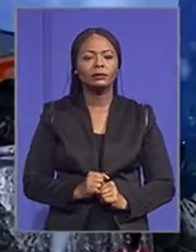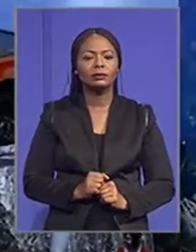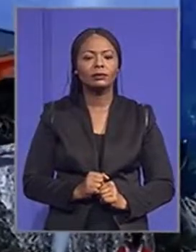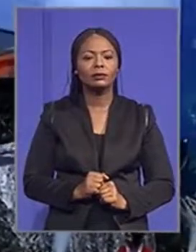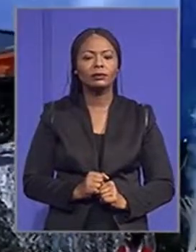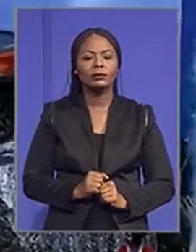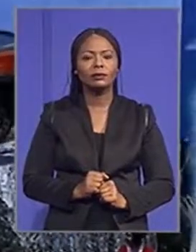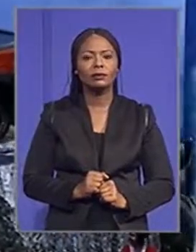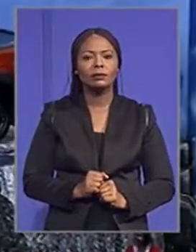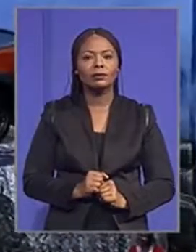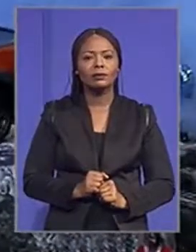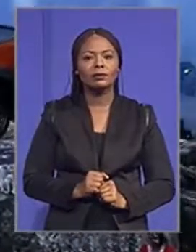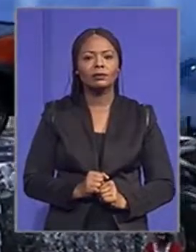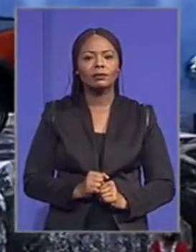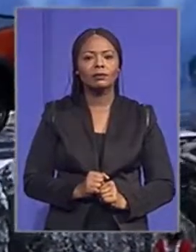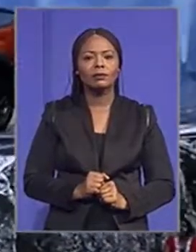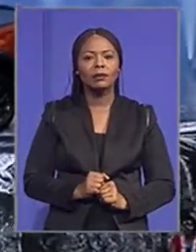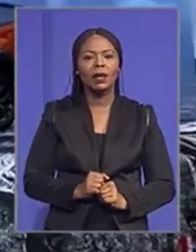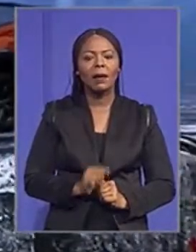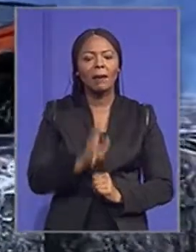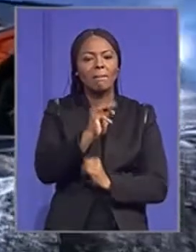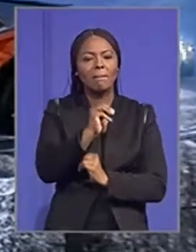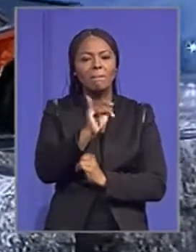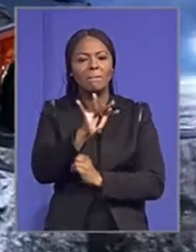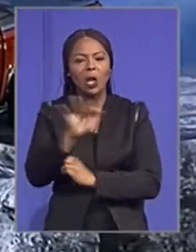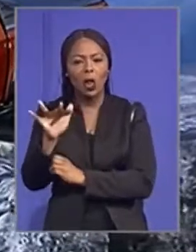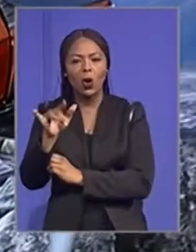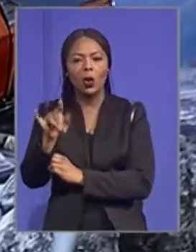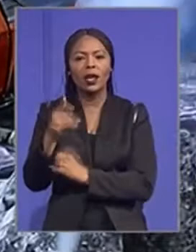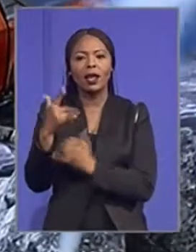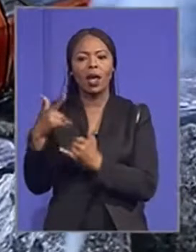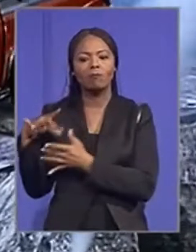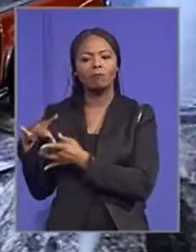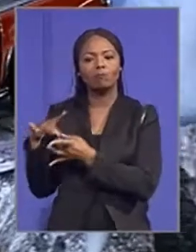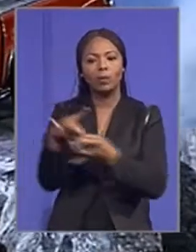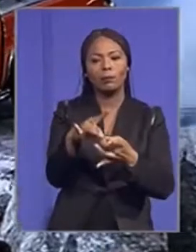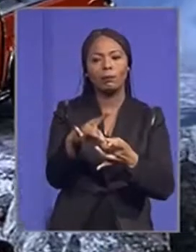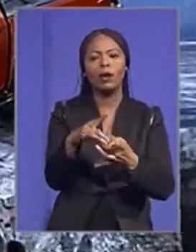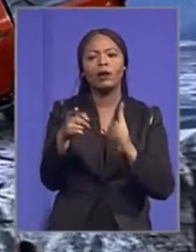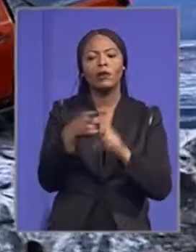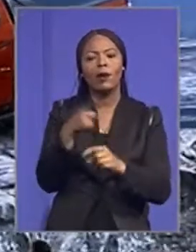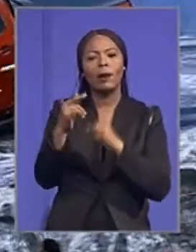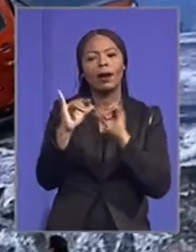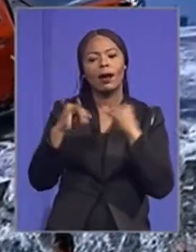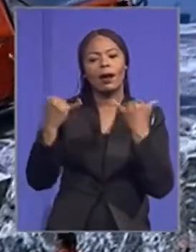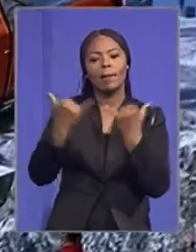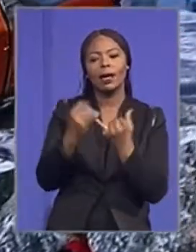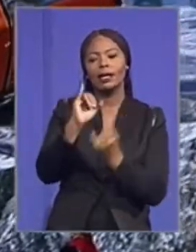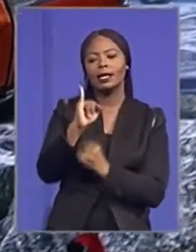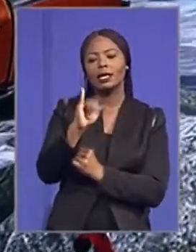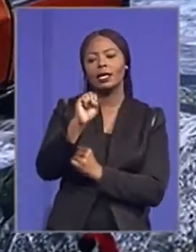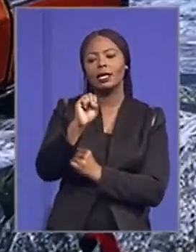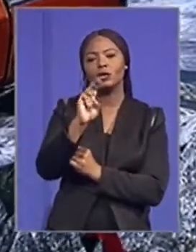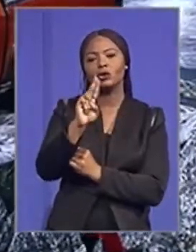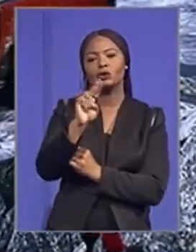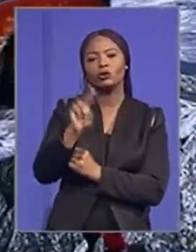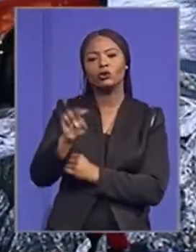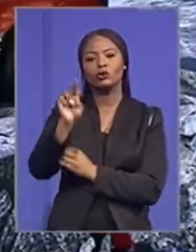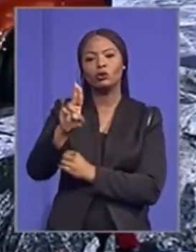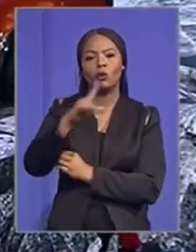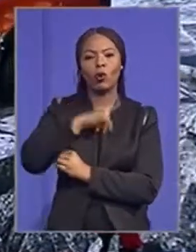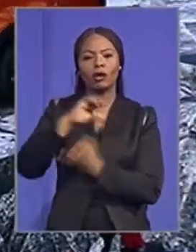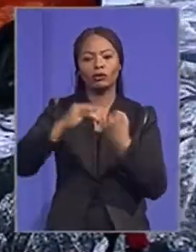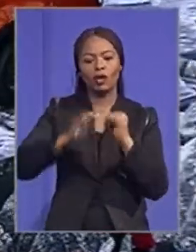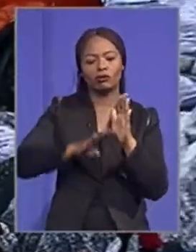Matsete a diranta tse balwang ka dimilione ke boitlamo ba khamphane ya Isuzu ba ho hodisa kgwebo ya yona kwano Afrika